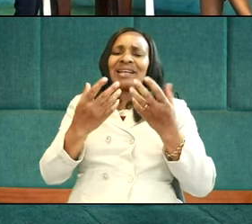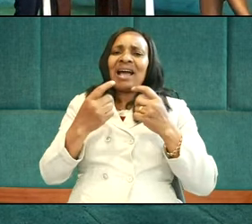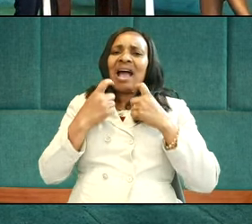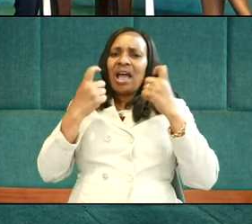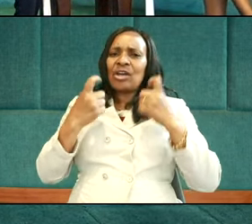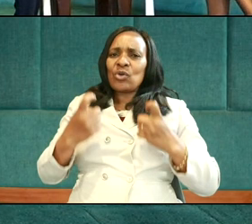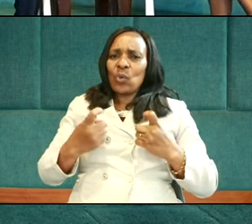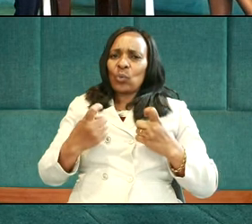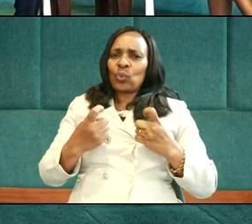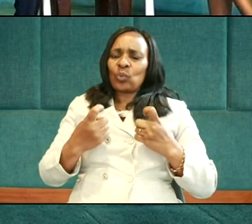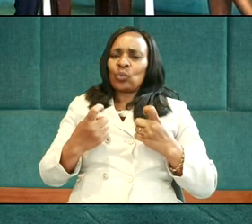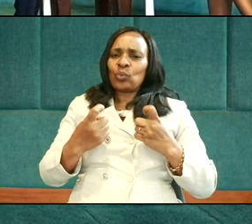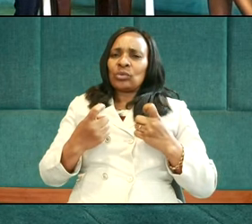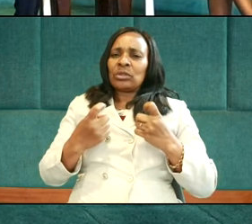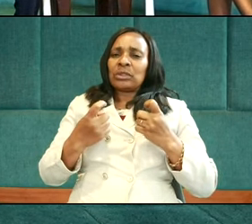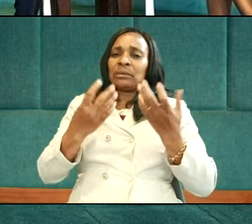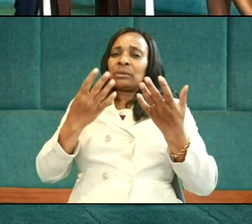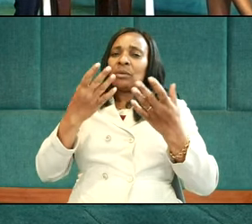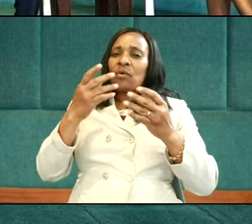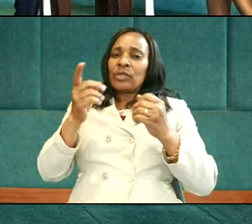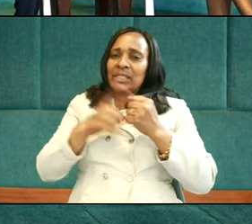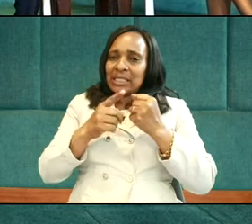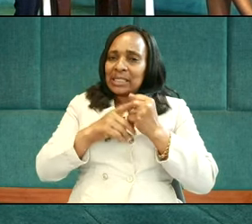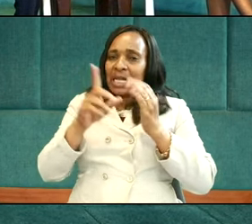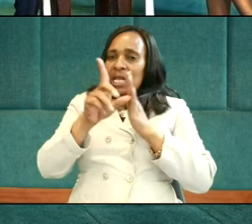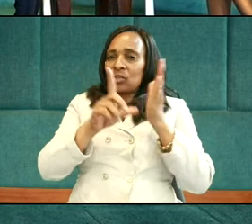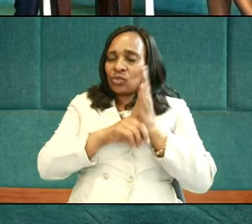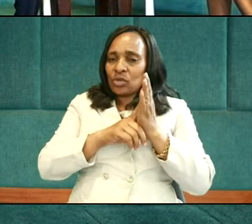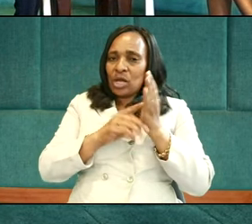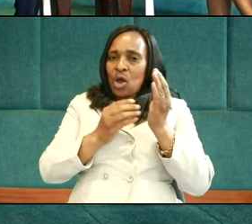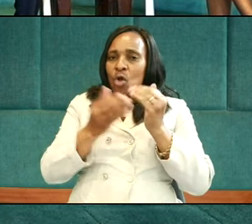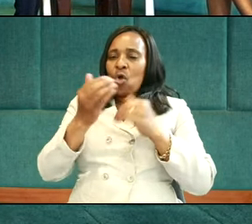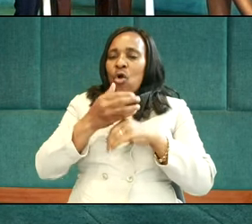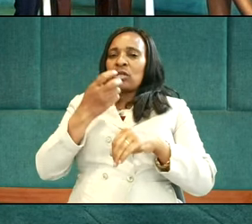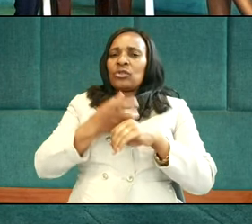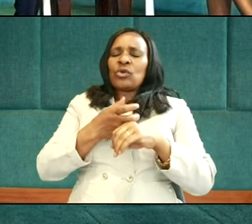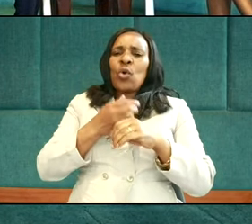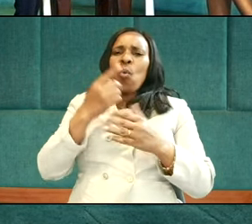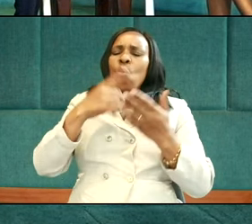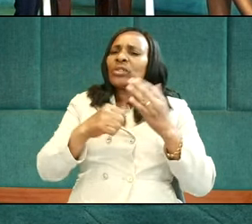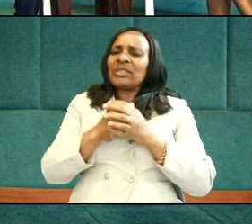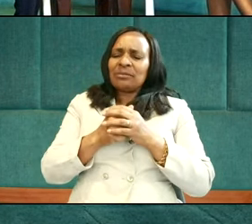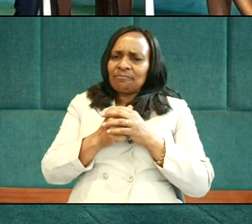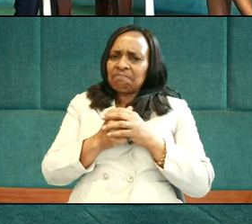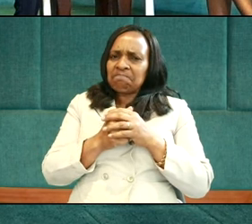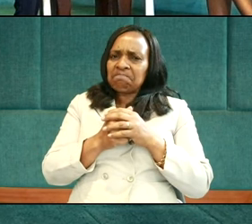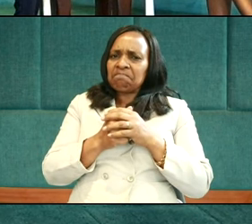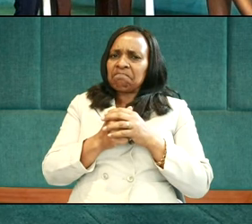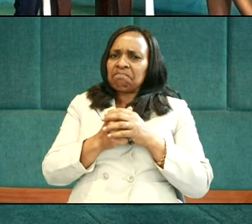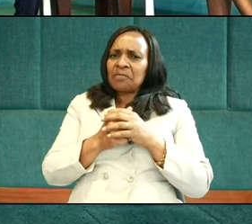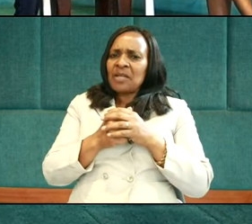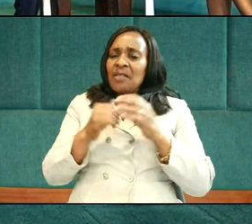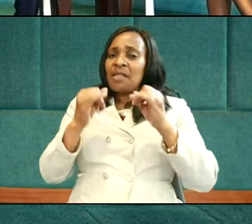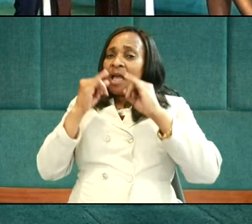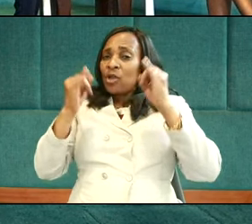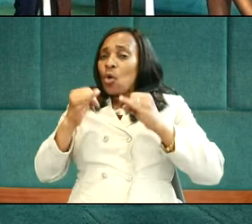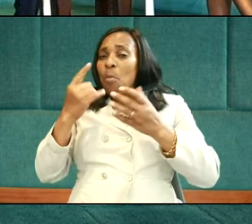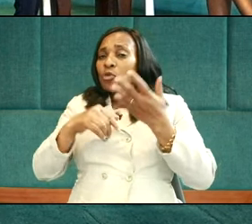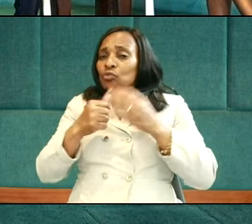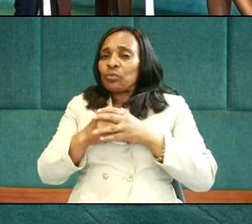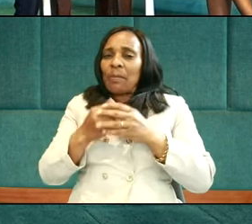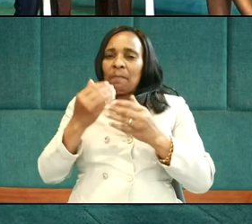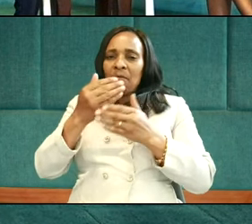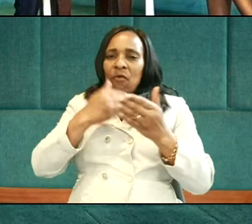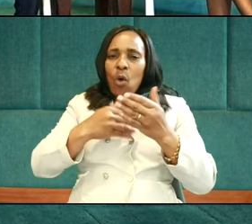is the sixth lesson in our Cornerstone. What are idol threats? And before we answer that